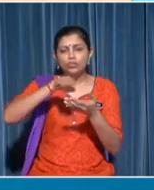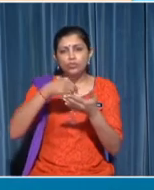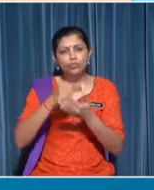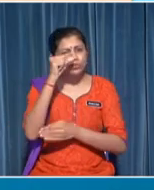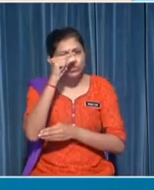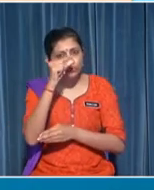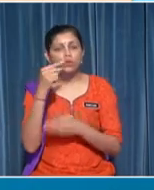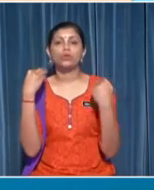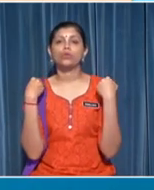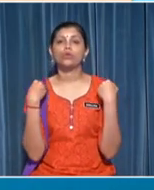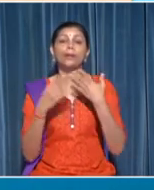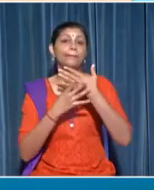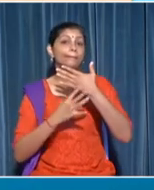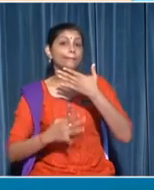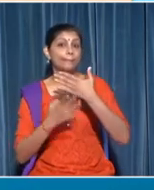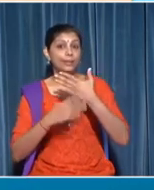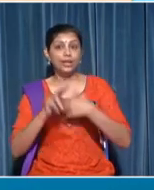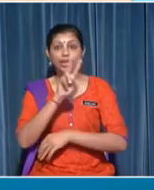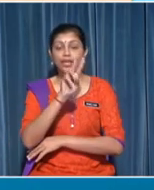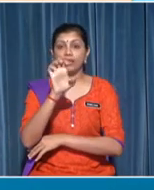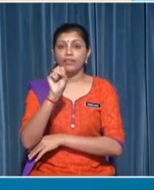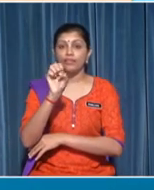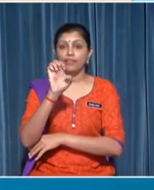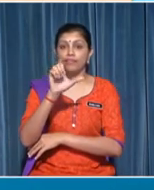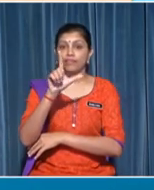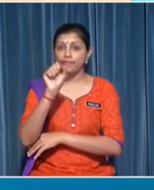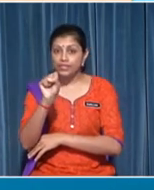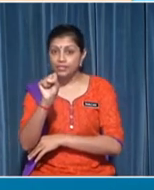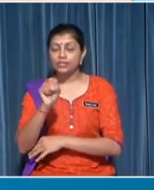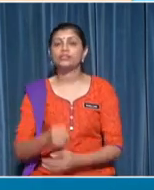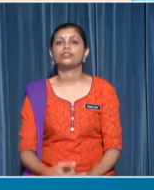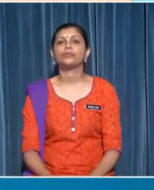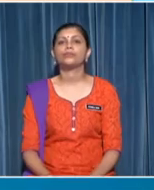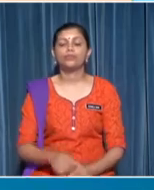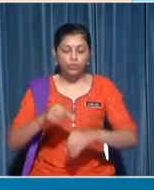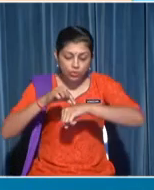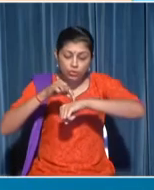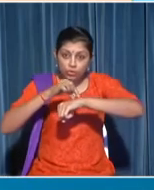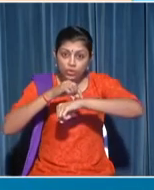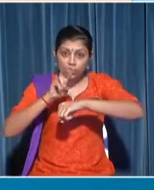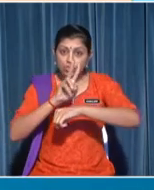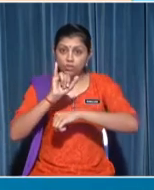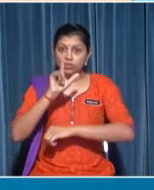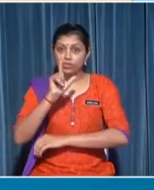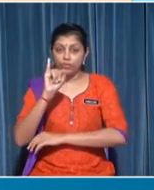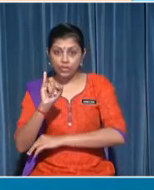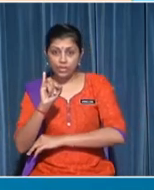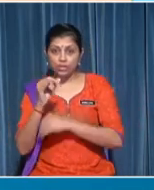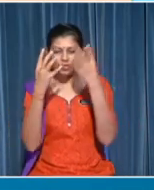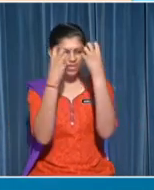few other things that absorbs nutrients from the food that flows into the small